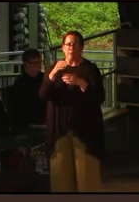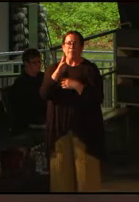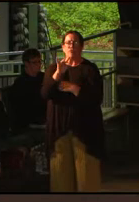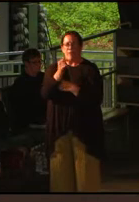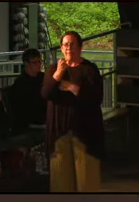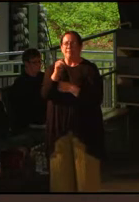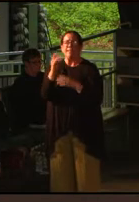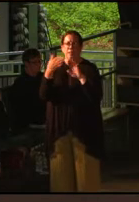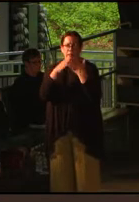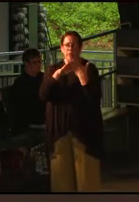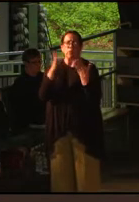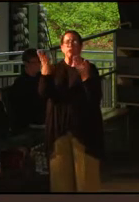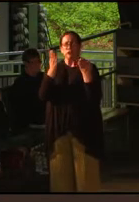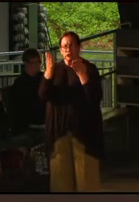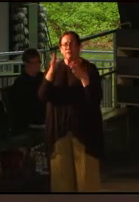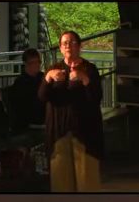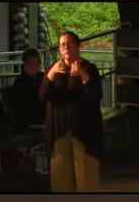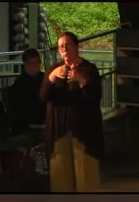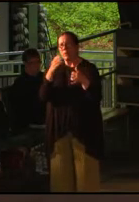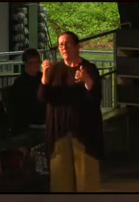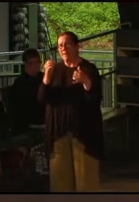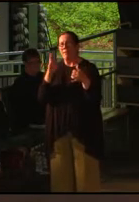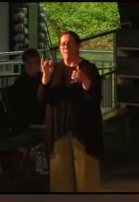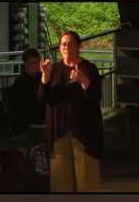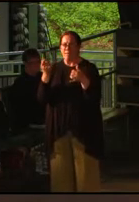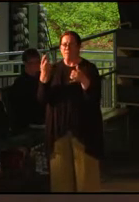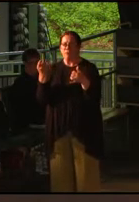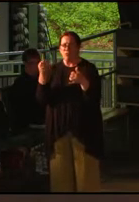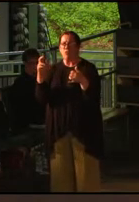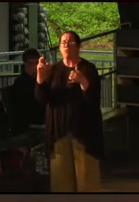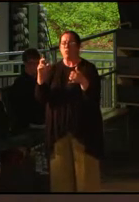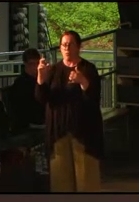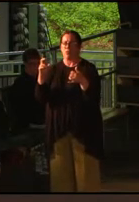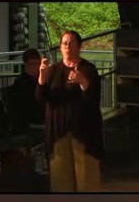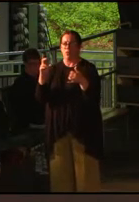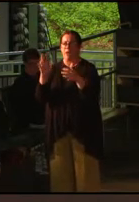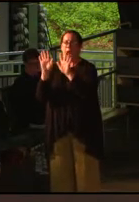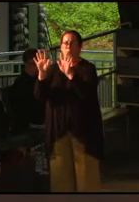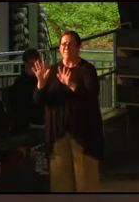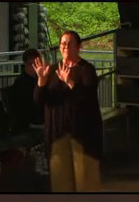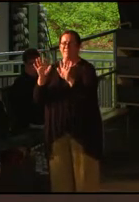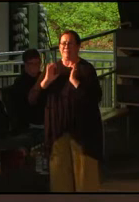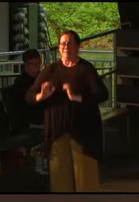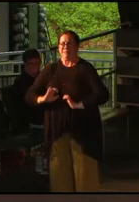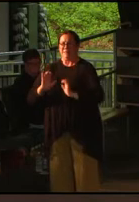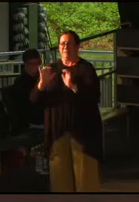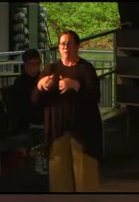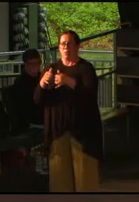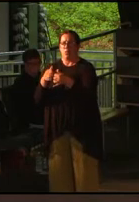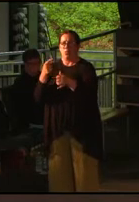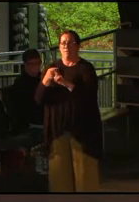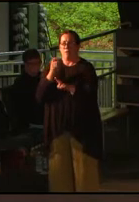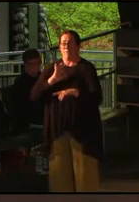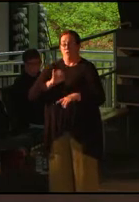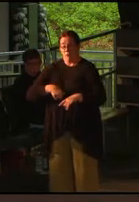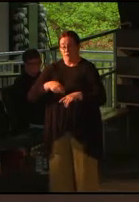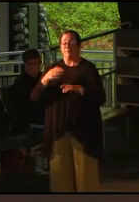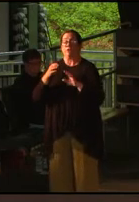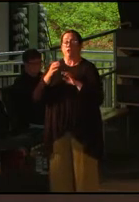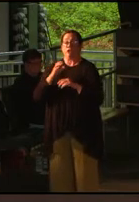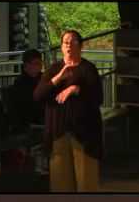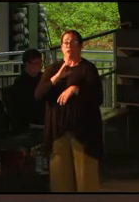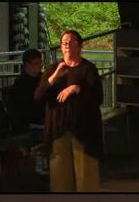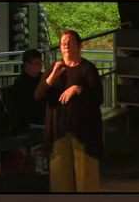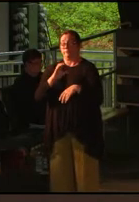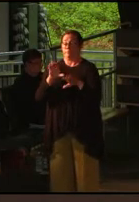and the Roger Valcourt Outstanding Citizen of the Year from the Fall River Area Chamber of Commerce, and the